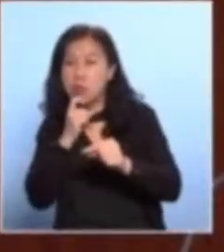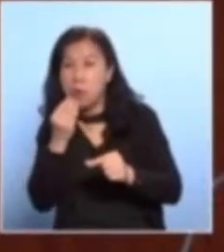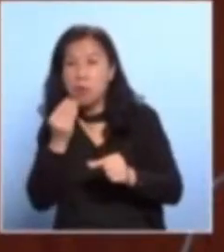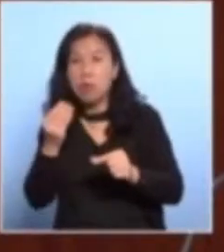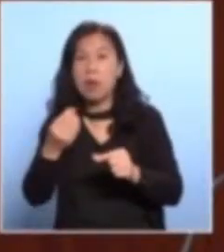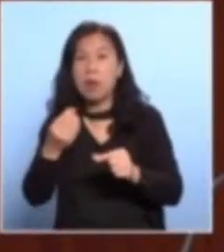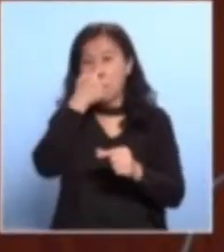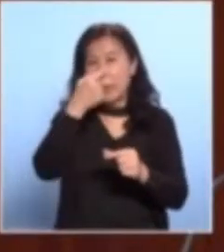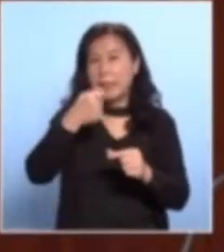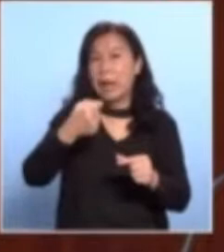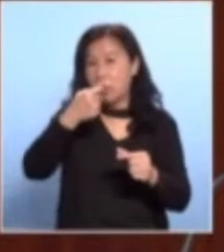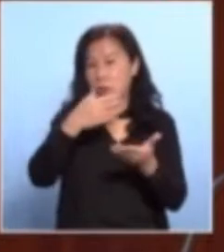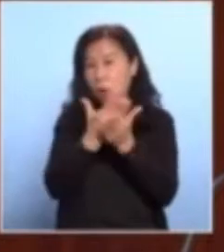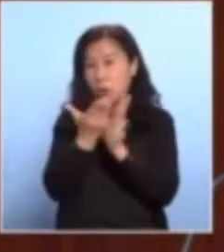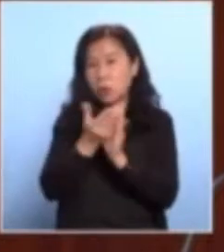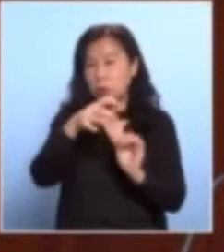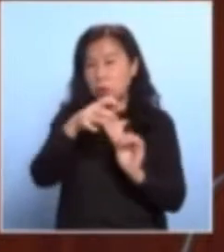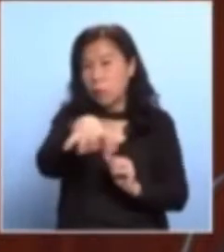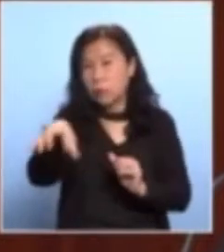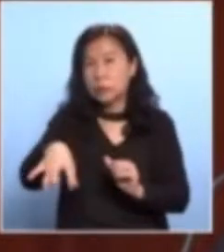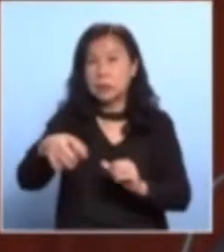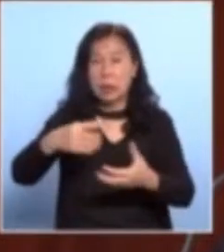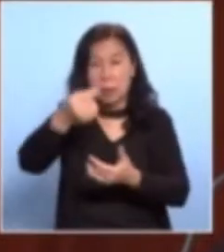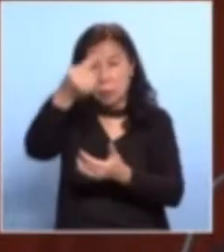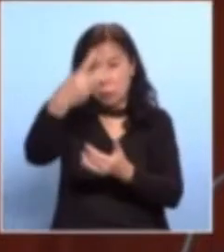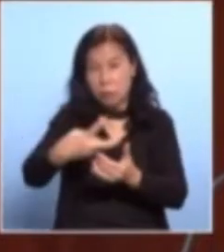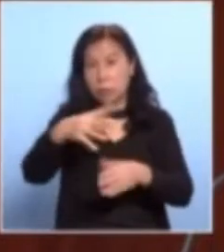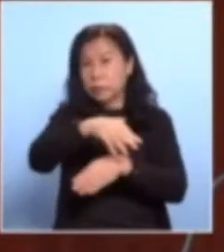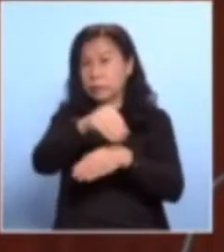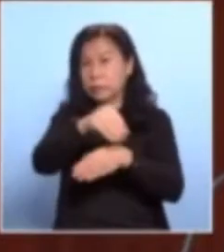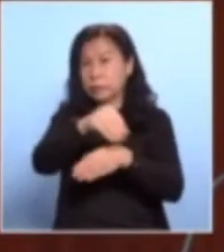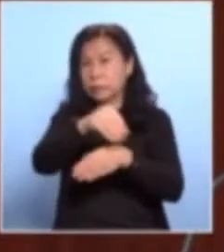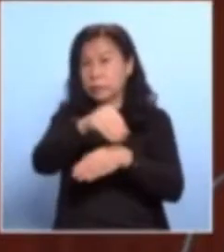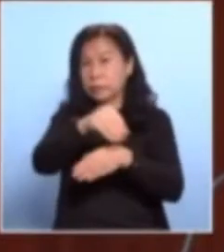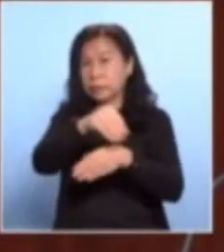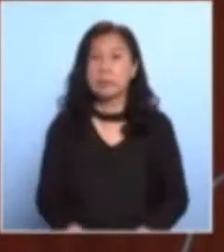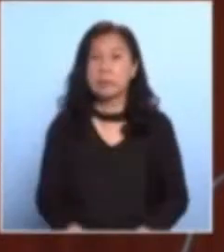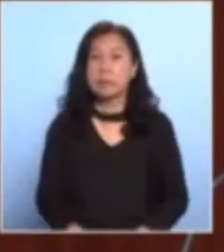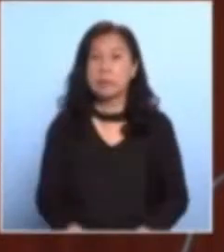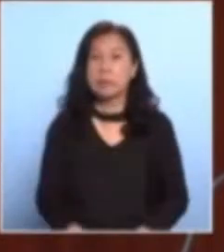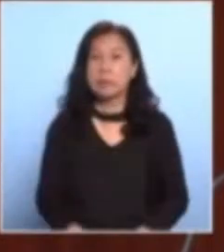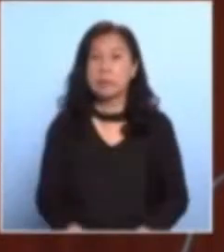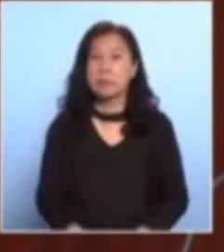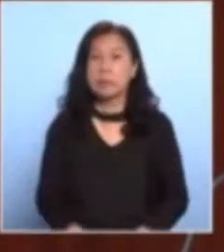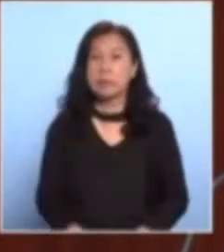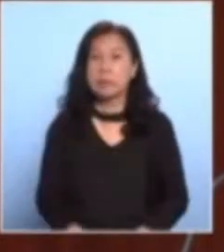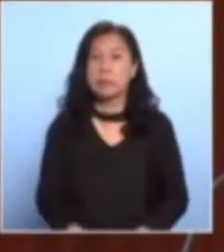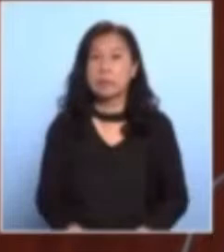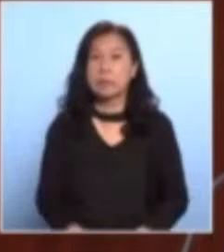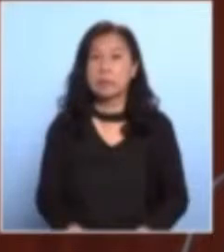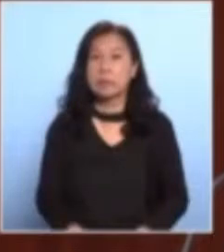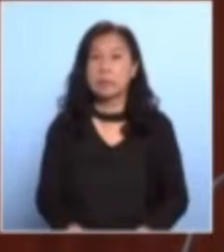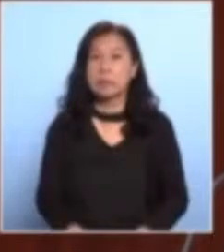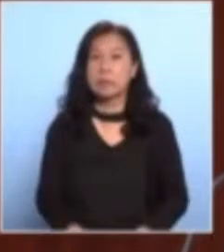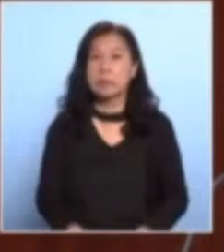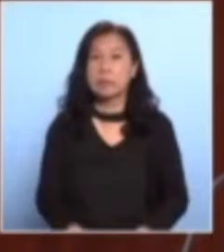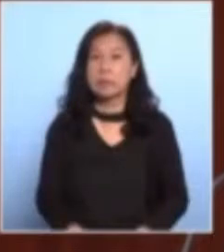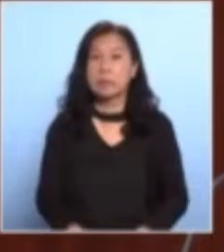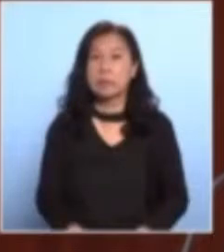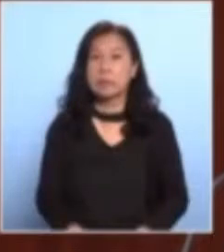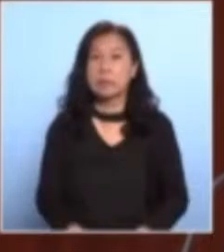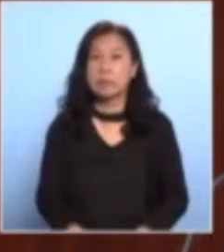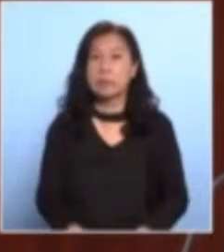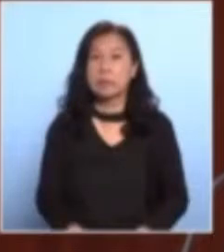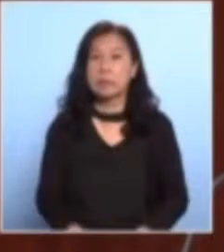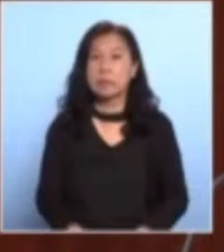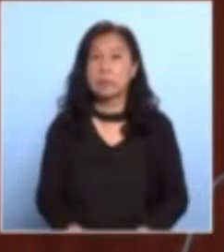in our markets, including those of ASEAN, the Middle East, Central Asia, and Africa. To that end, we will 1.